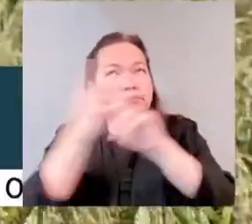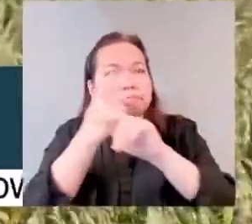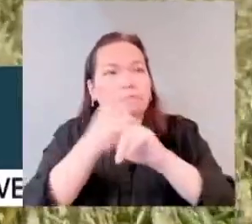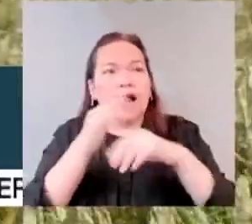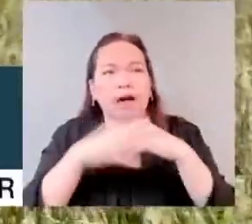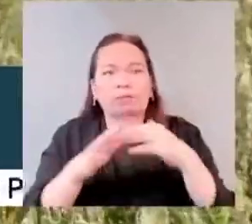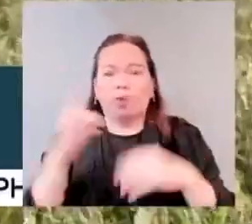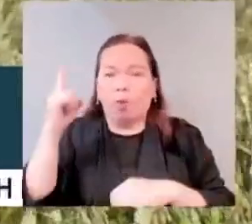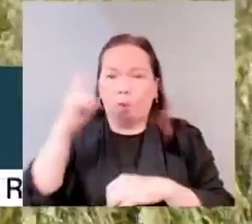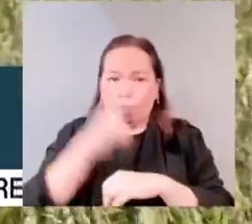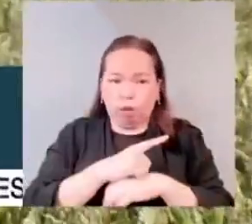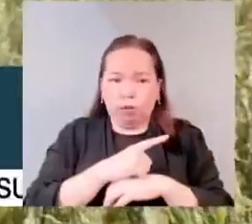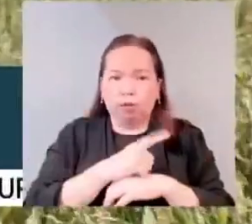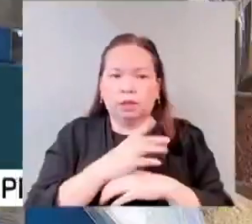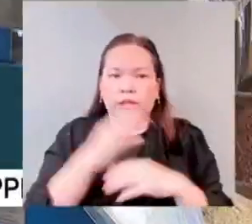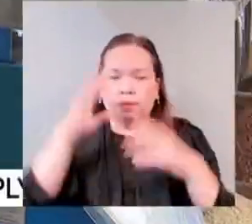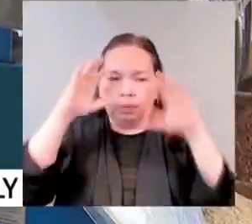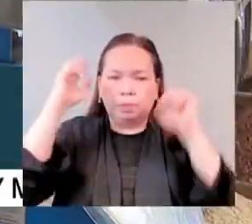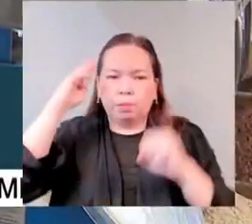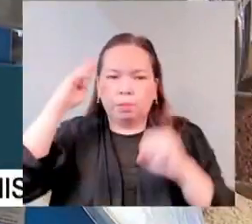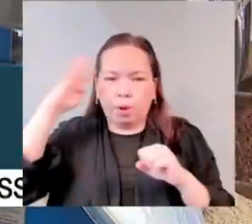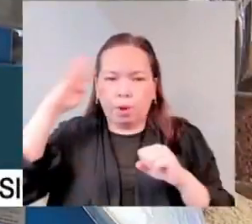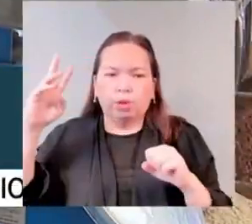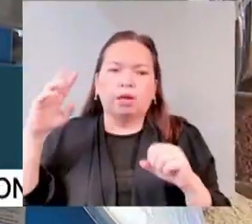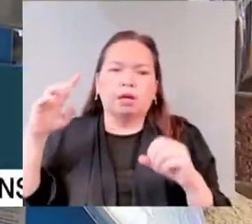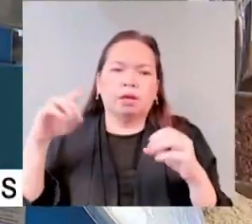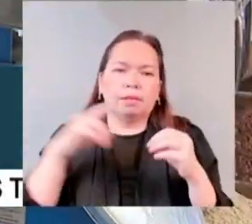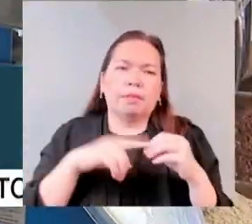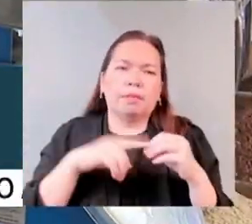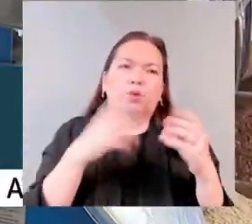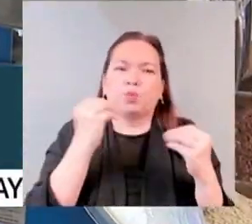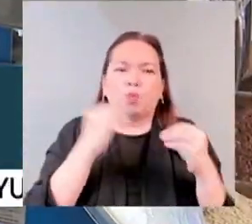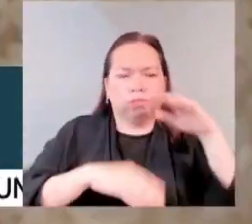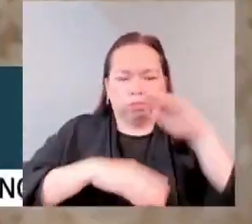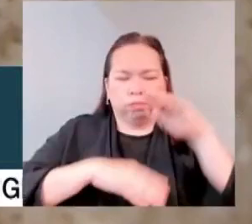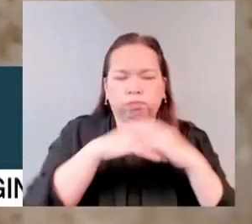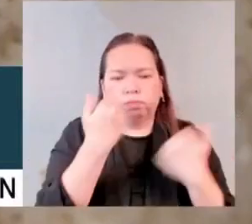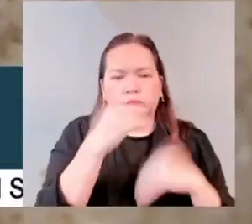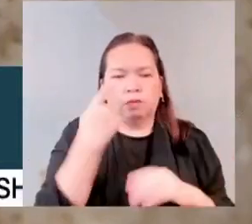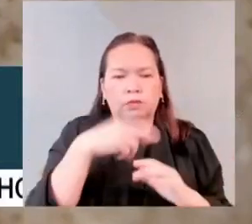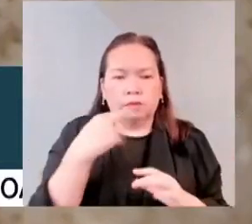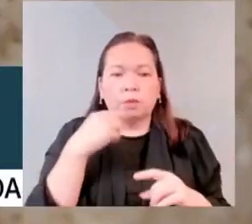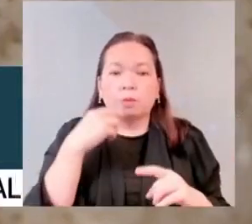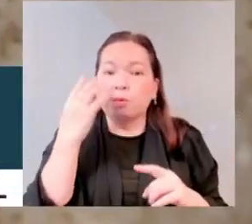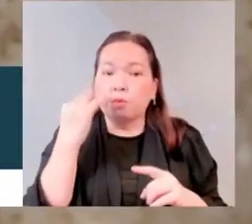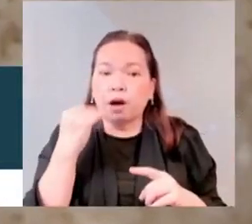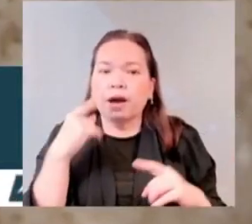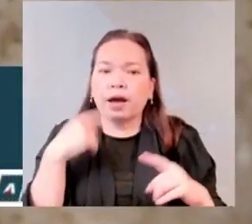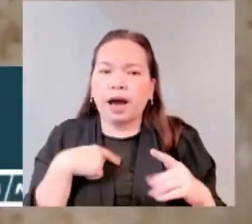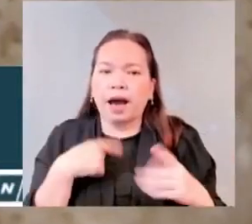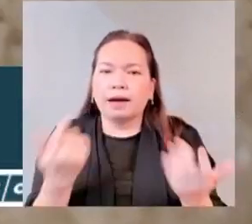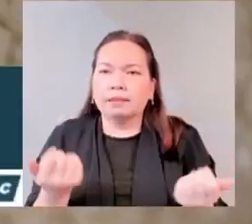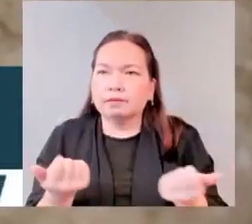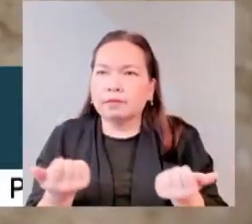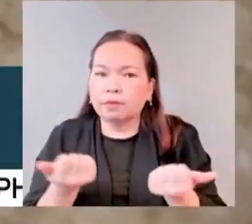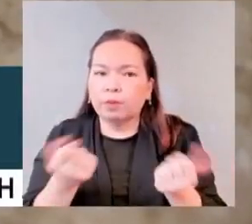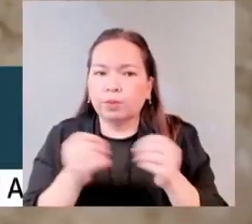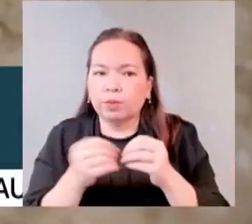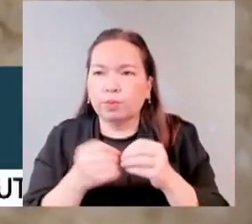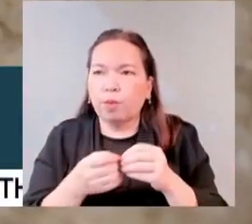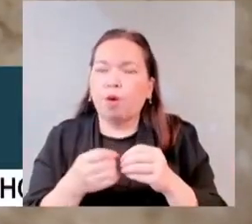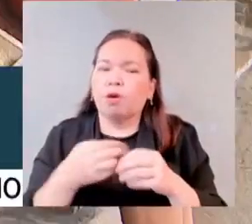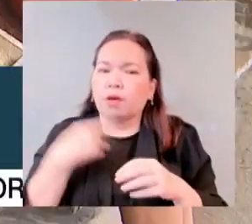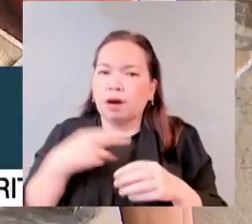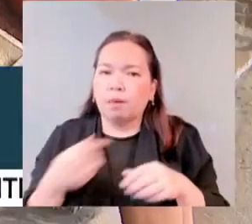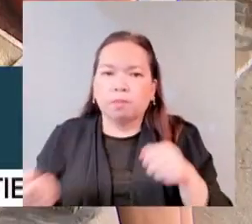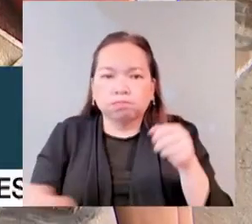supply due to the harvest season. Panganiban believes rice prices would have been much higher last month if not for the price